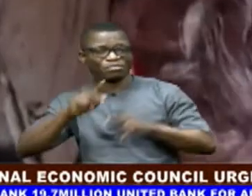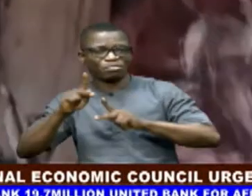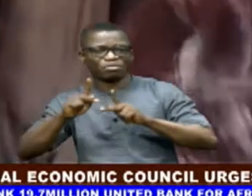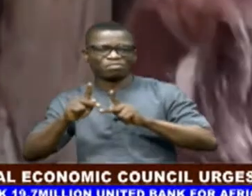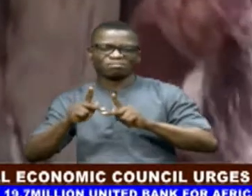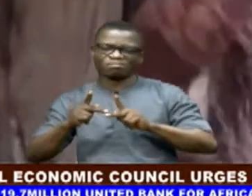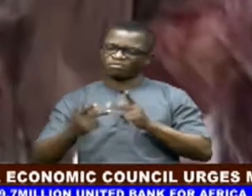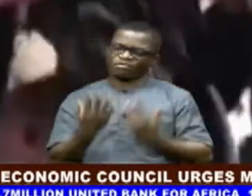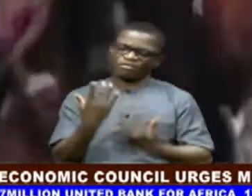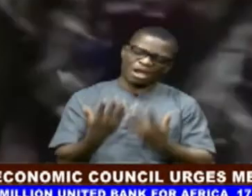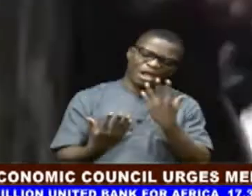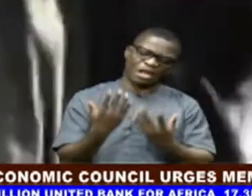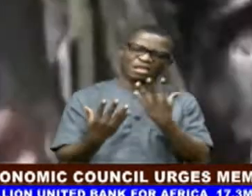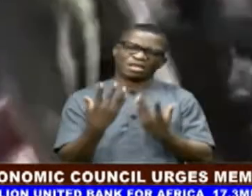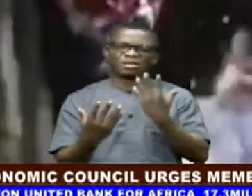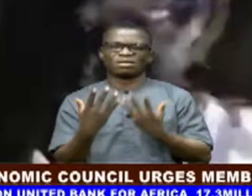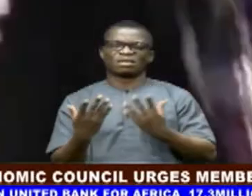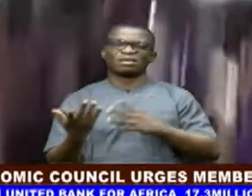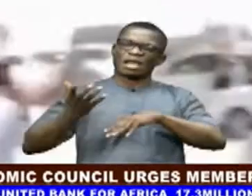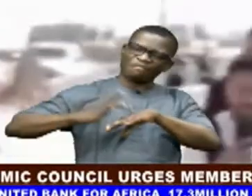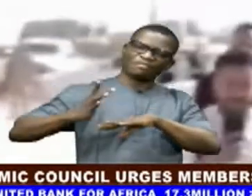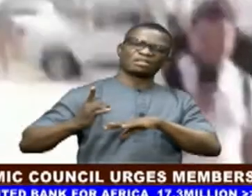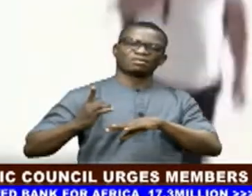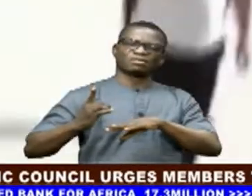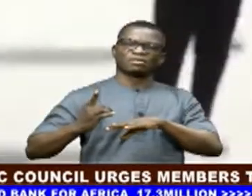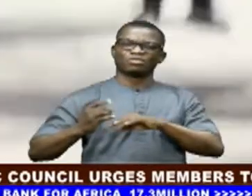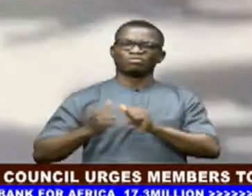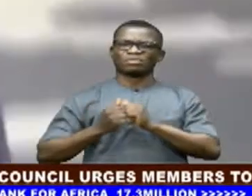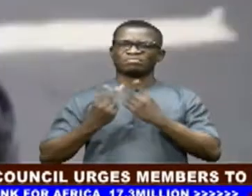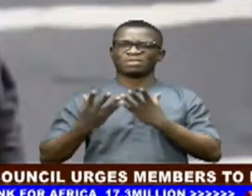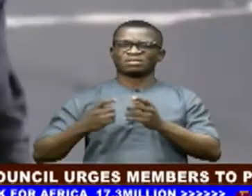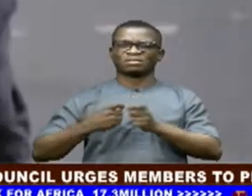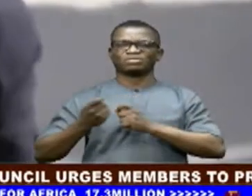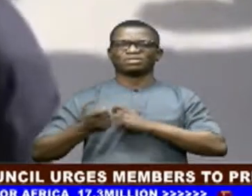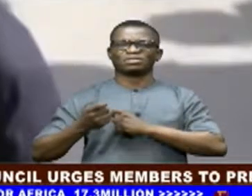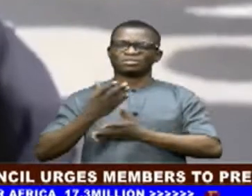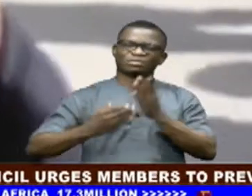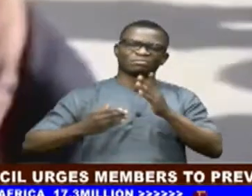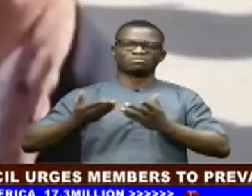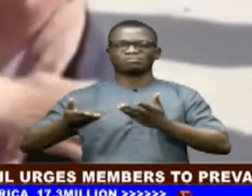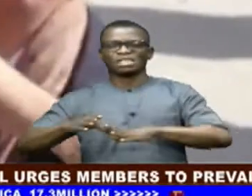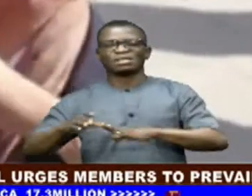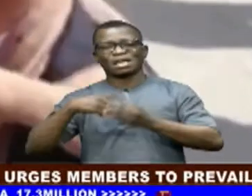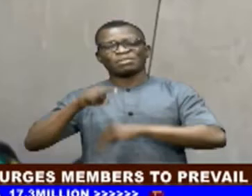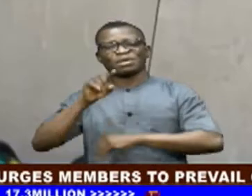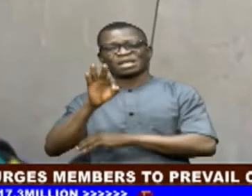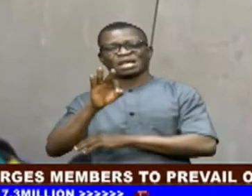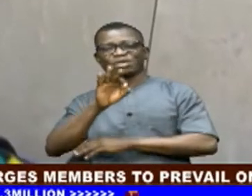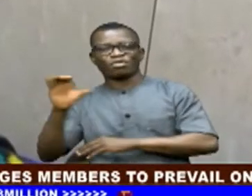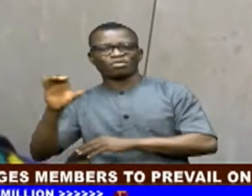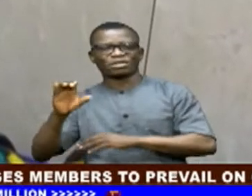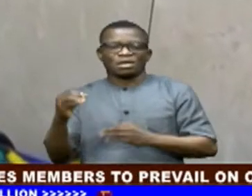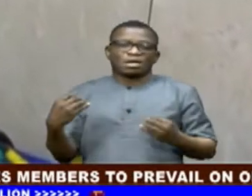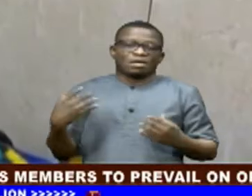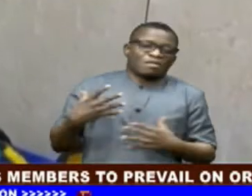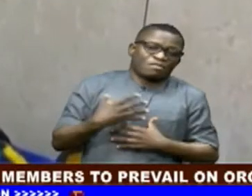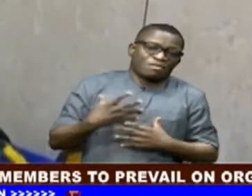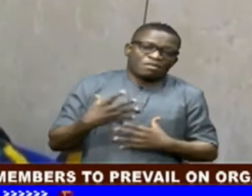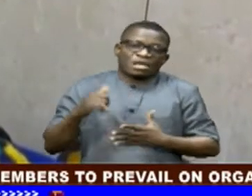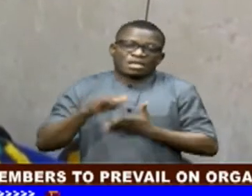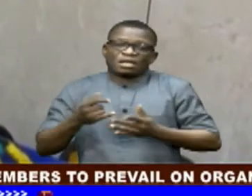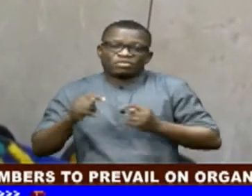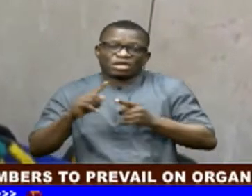burns, smoke inhalation and crush wounds sustained in the stampede when the nearly 900 panicked guests tried to